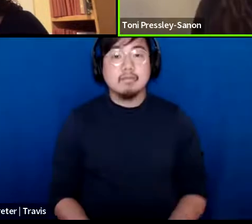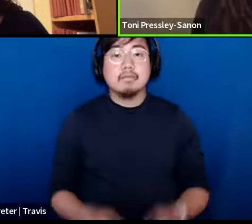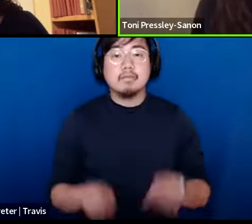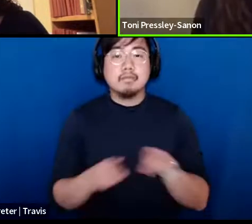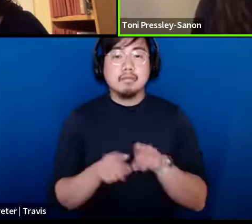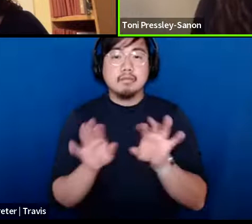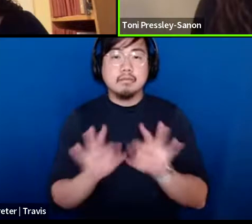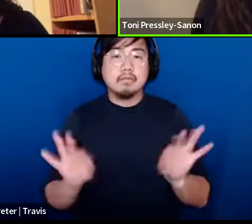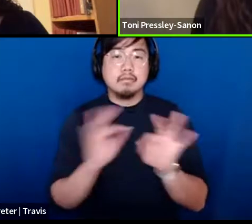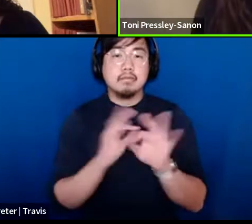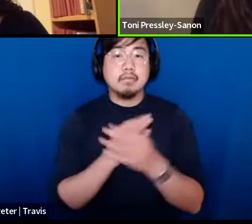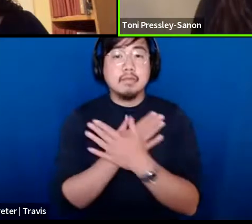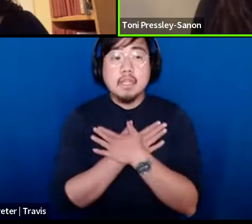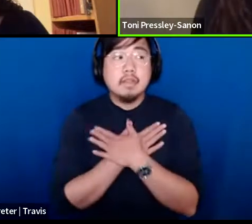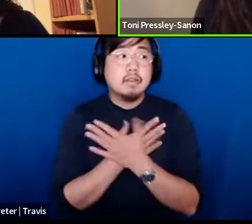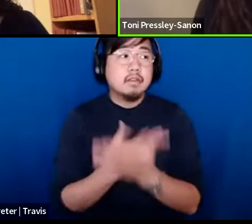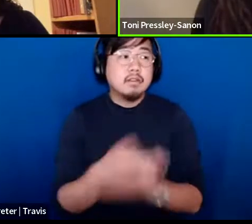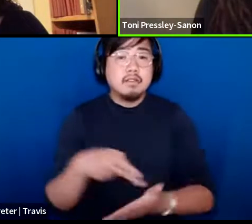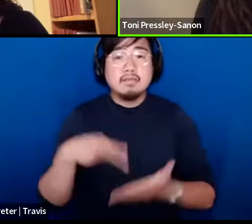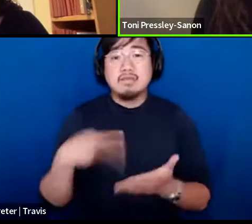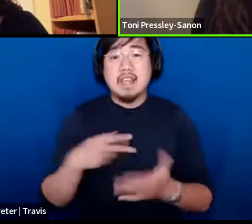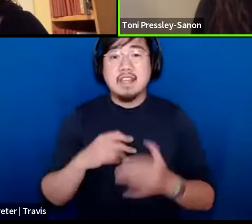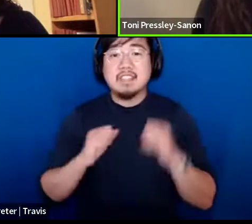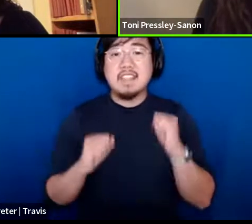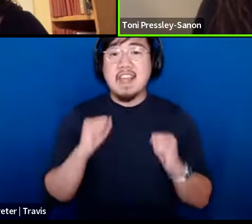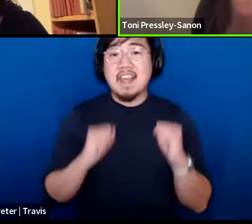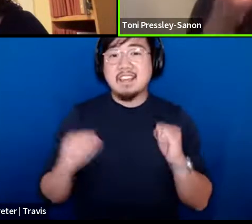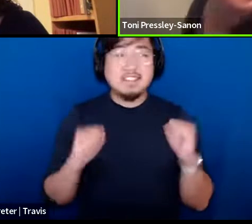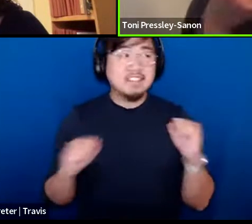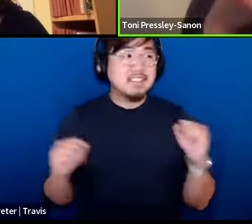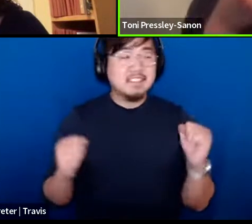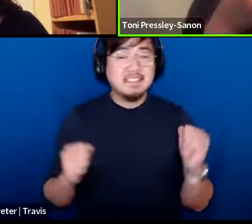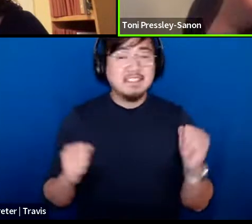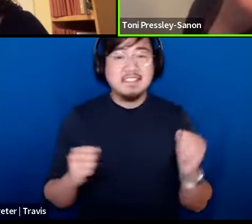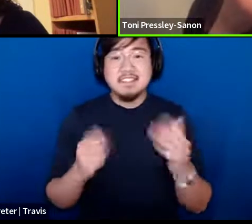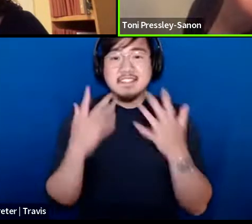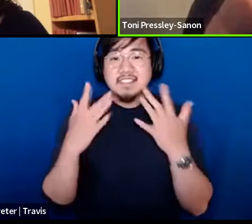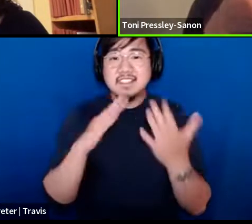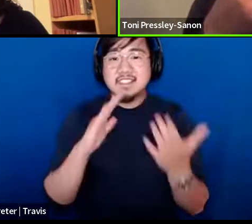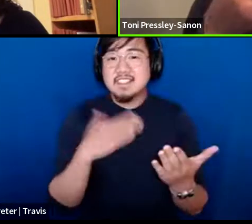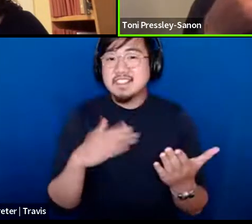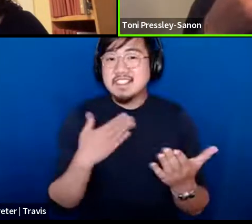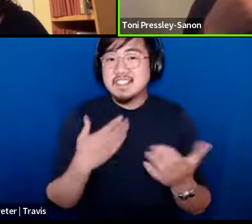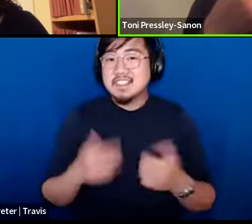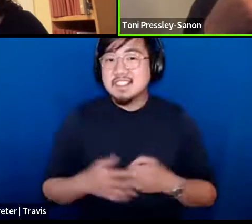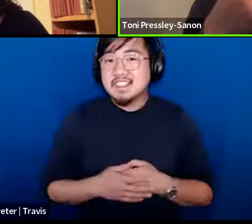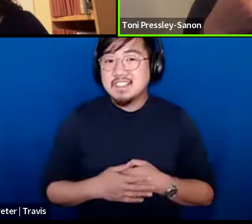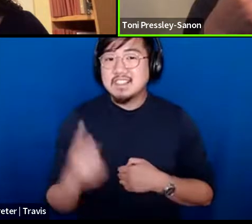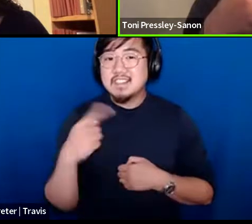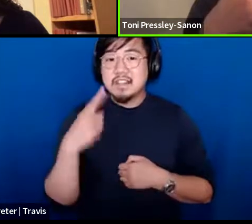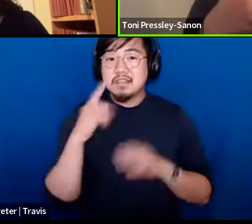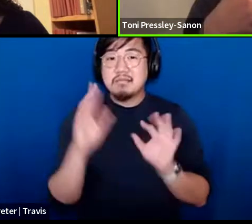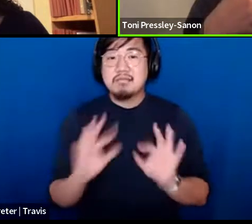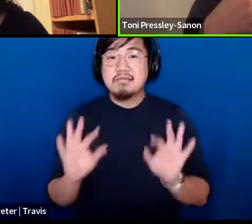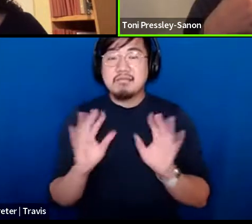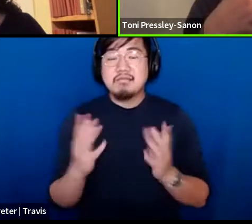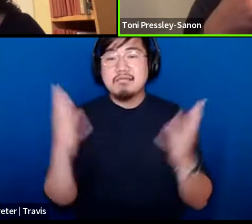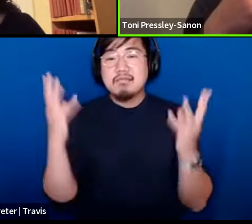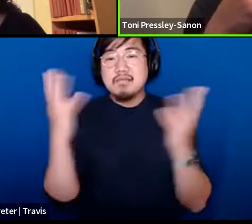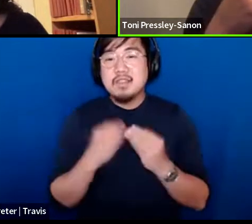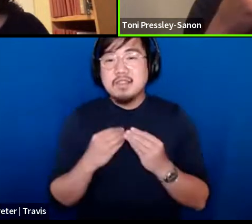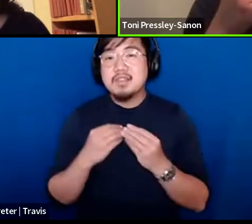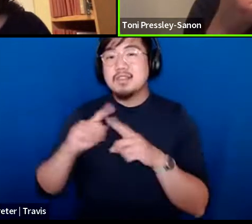rest and dance and sing. I mean, one of the things that I found really beautiful during the George